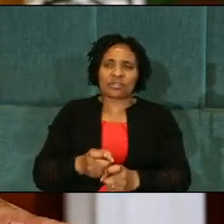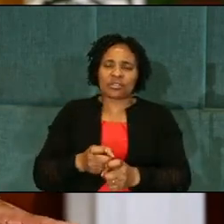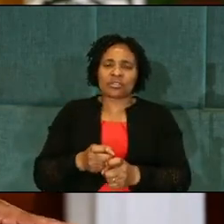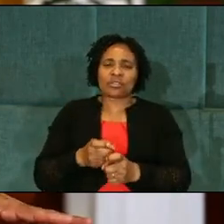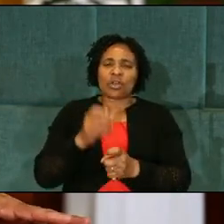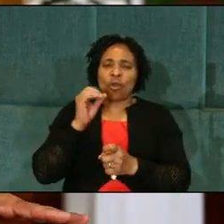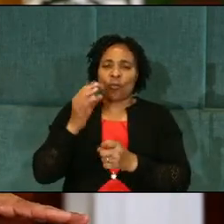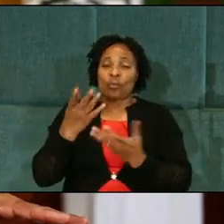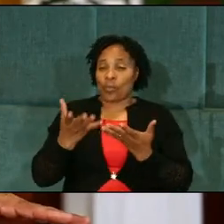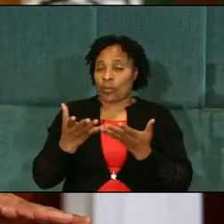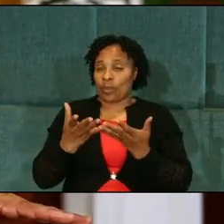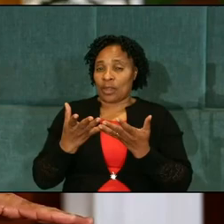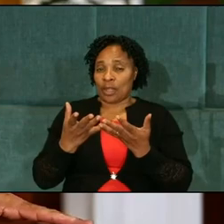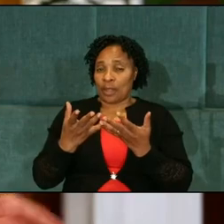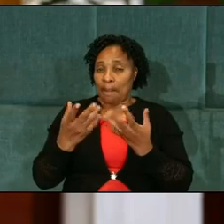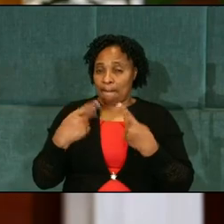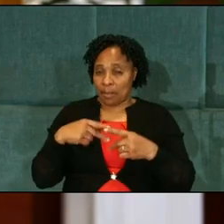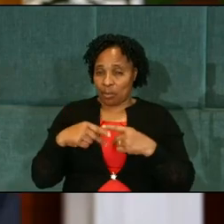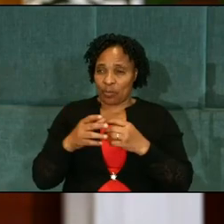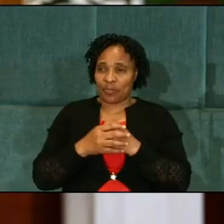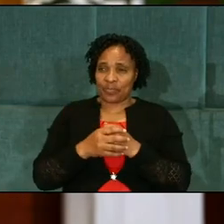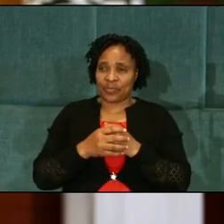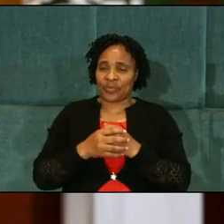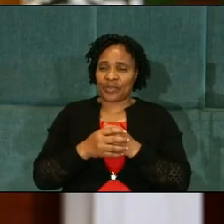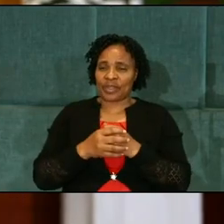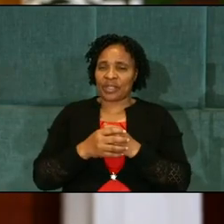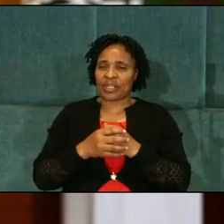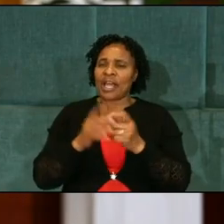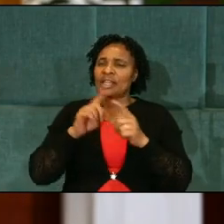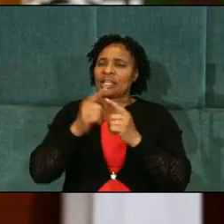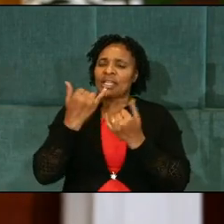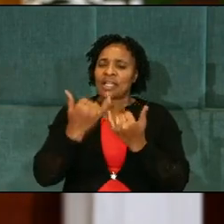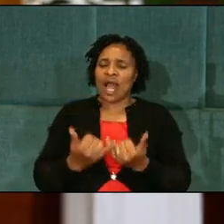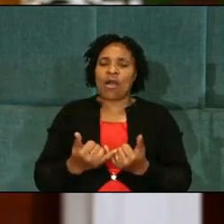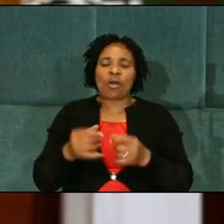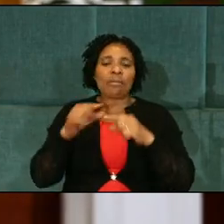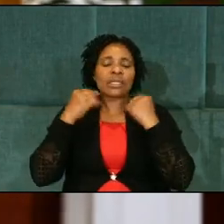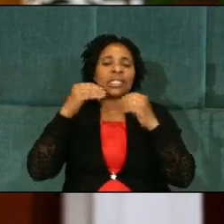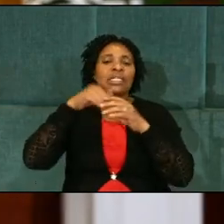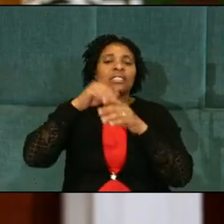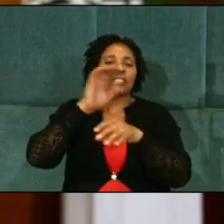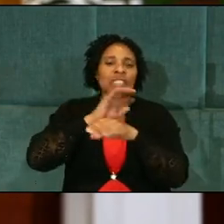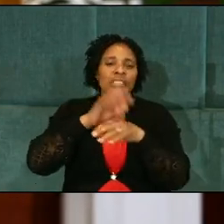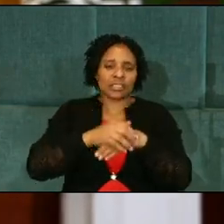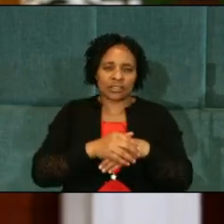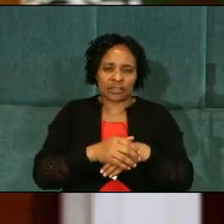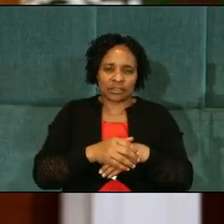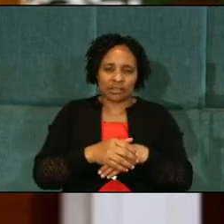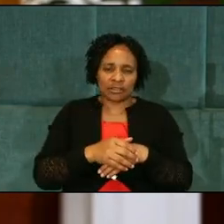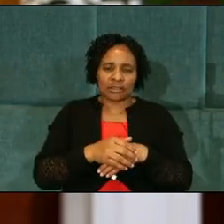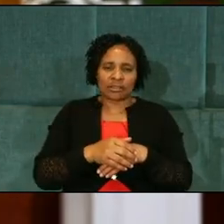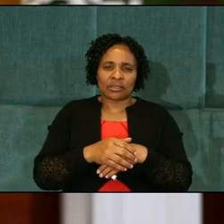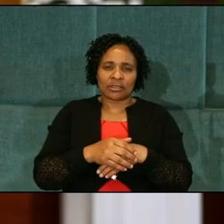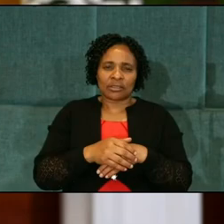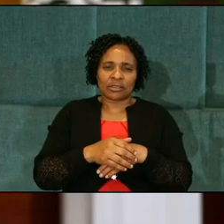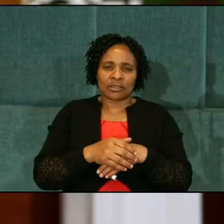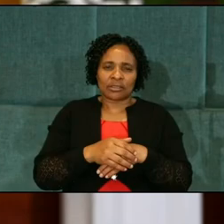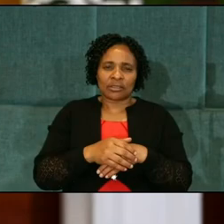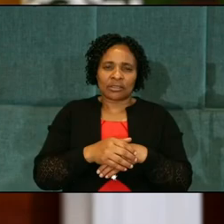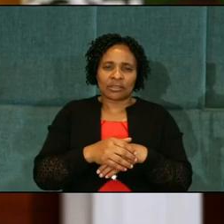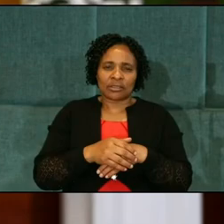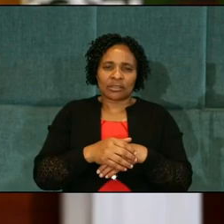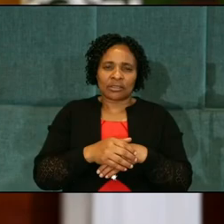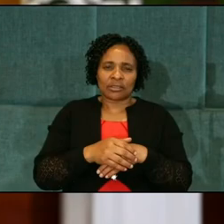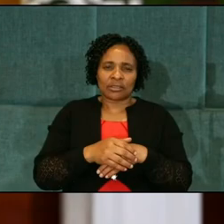of the poor. And he's the pastor of the church. held God in his arms, and there's nothing in